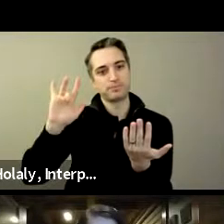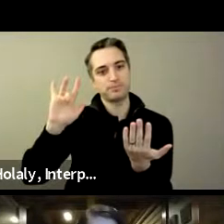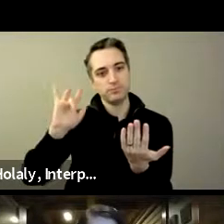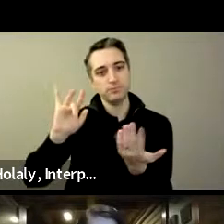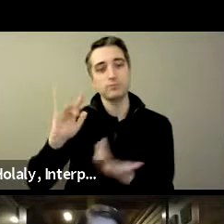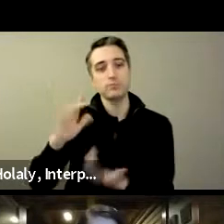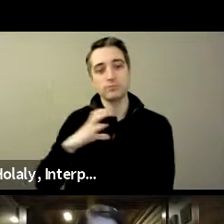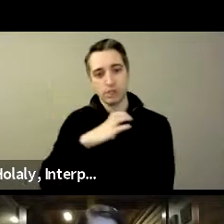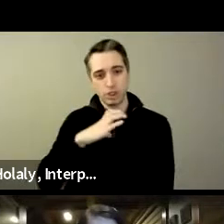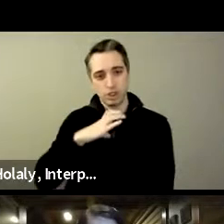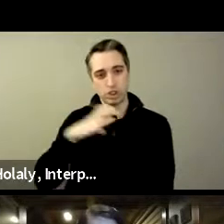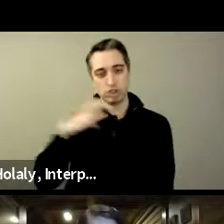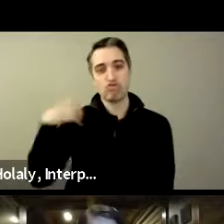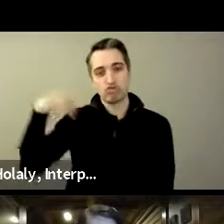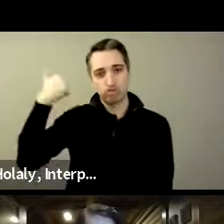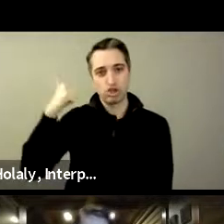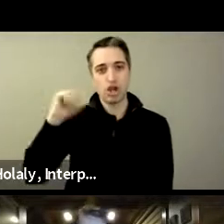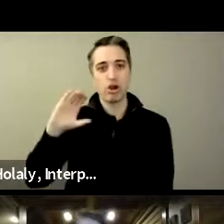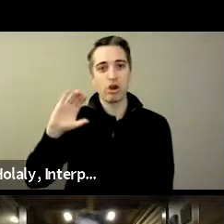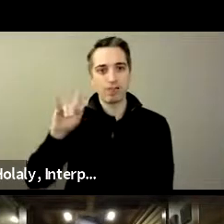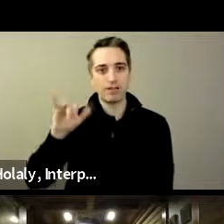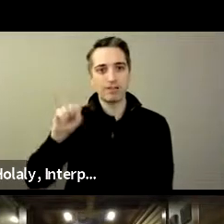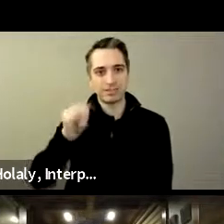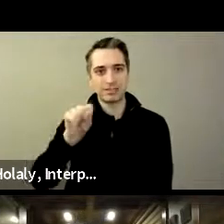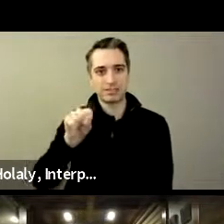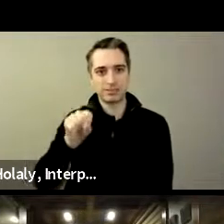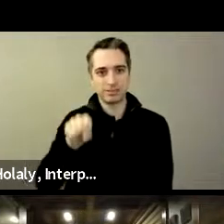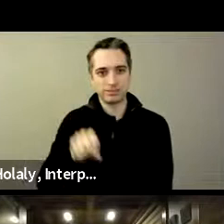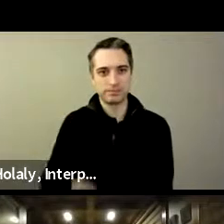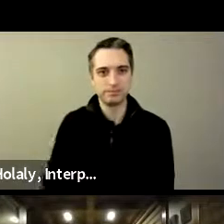Yes. Thank you.